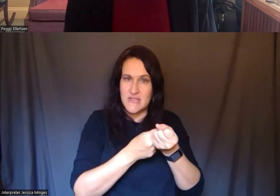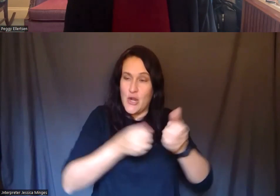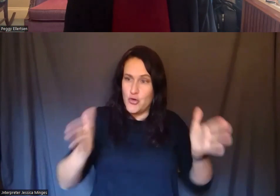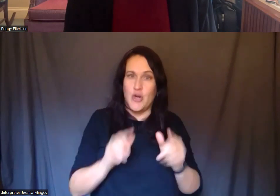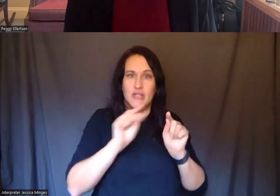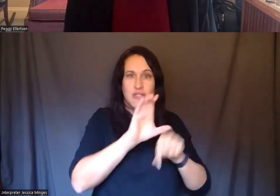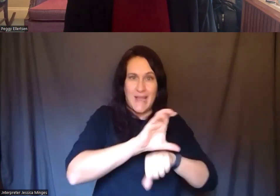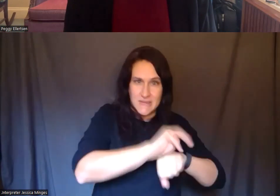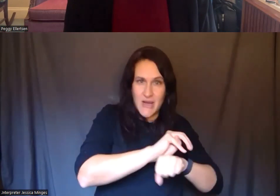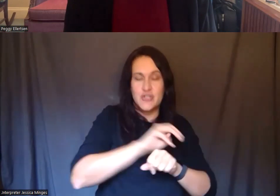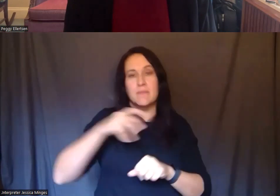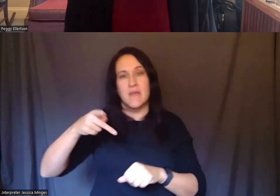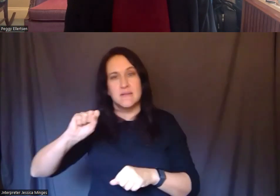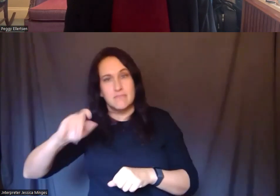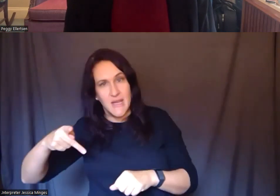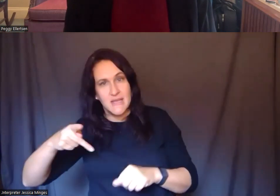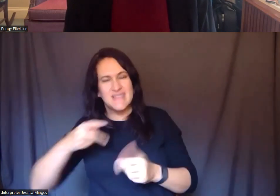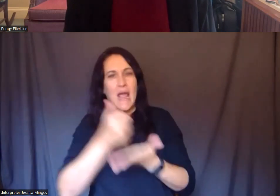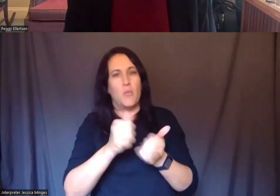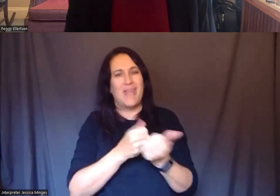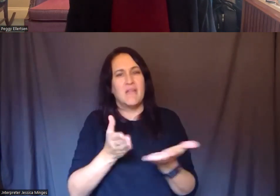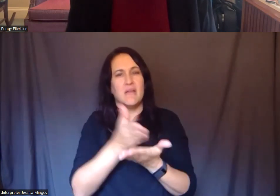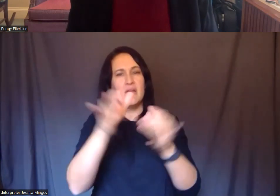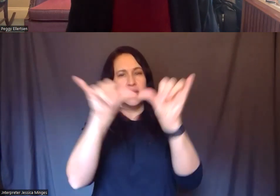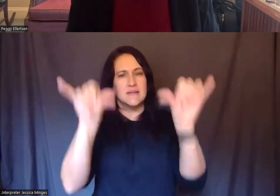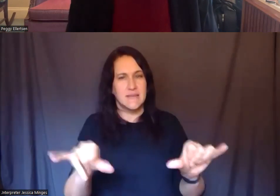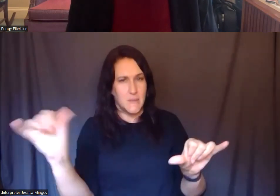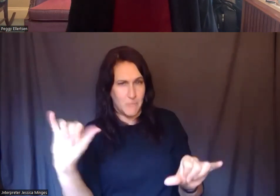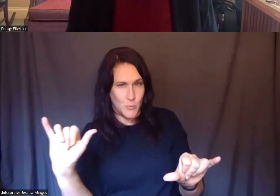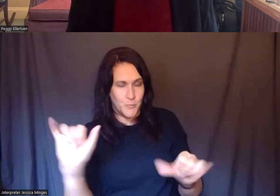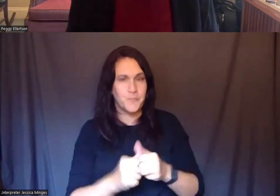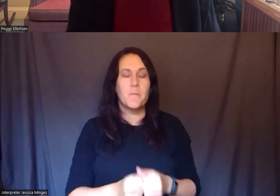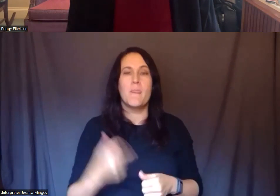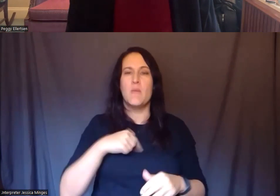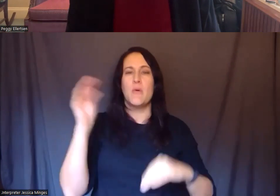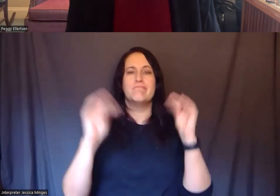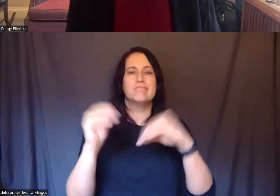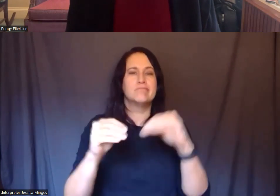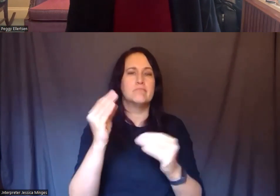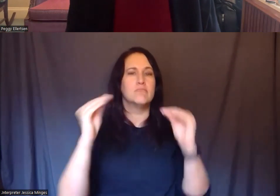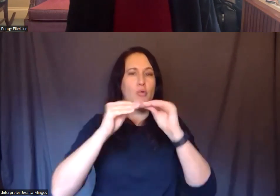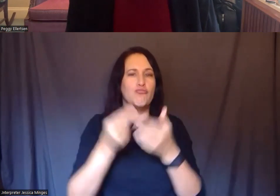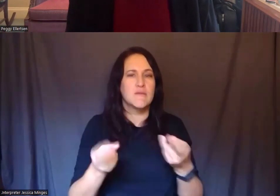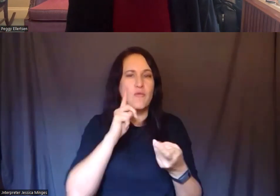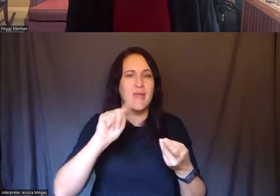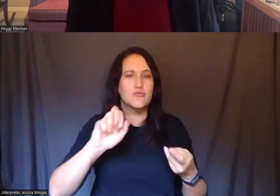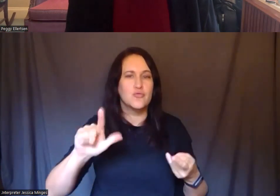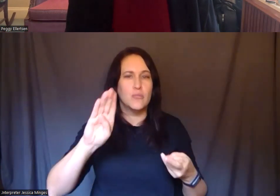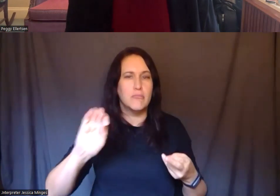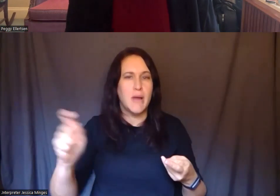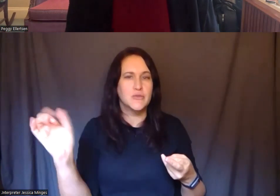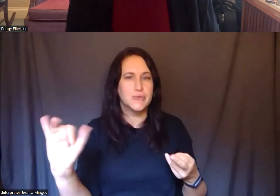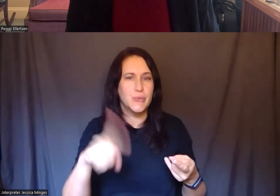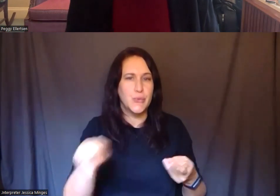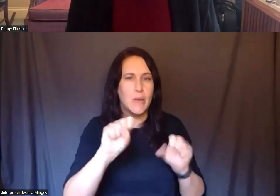help with navigating the system. And we'll put some resources in that toolbox as well to help you all have those